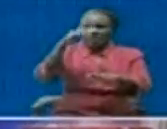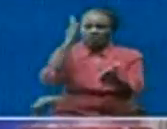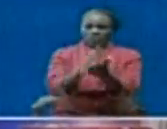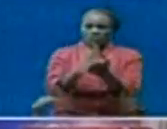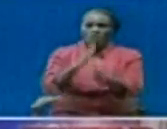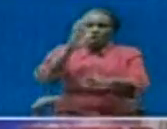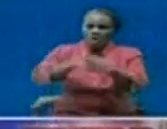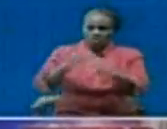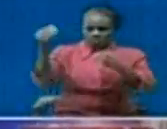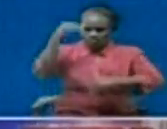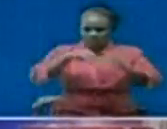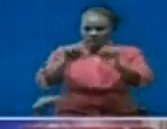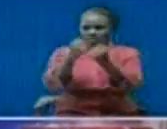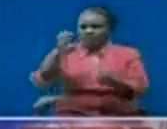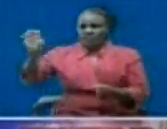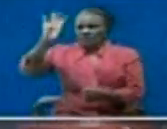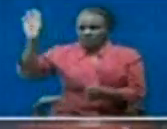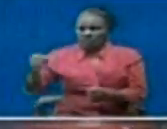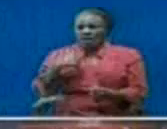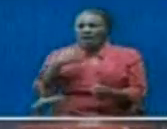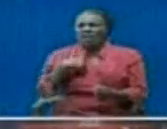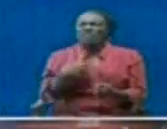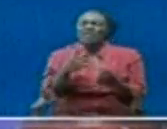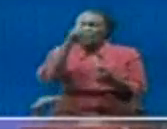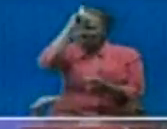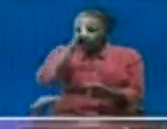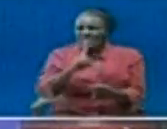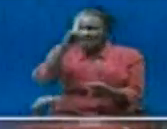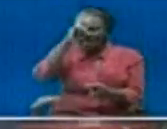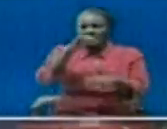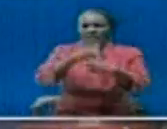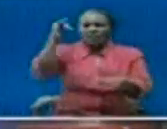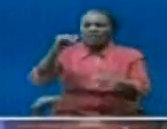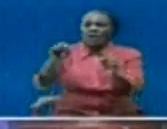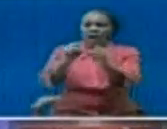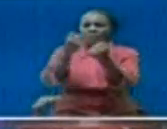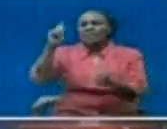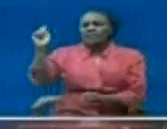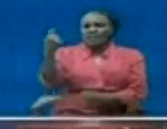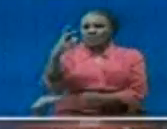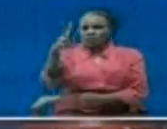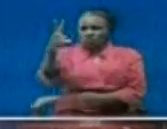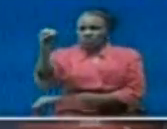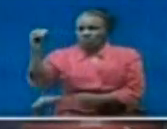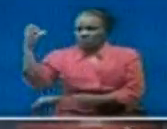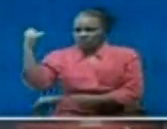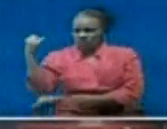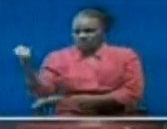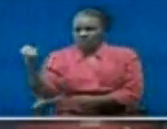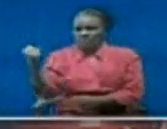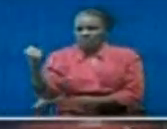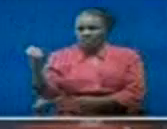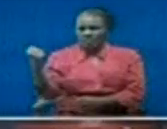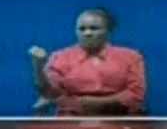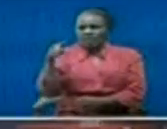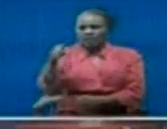the referendums that have been held in East Africa have come with dire consequences. The referendum that was held in Kenya in 2005 is